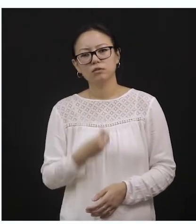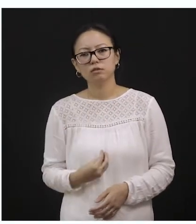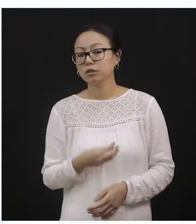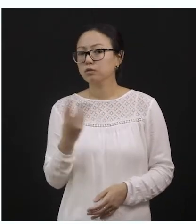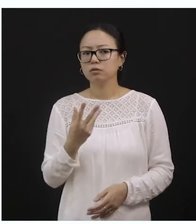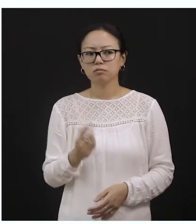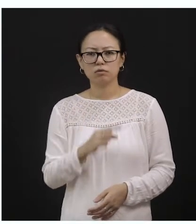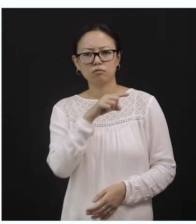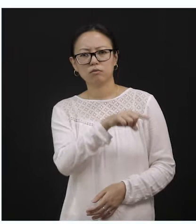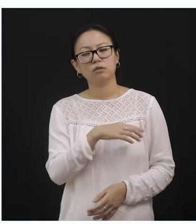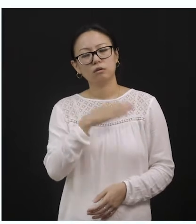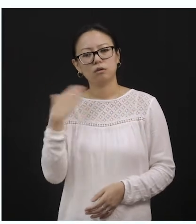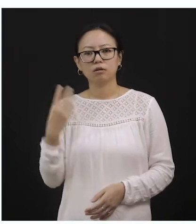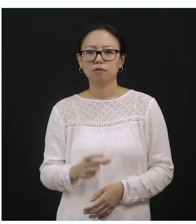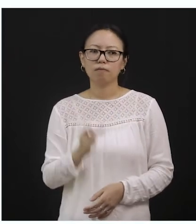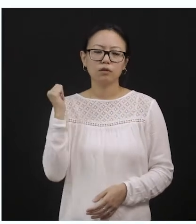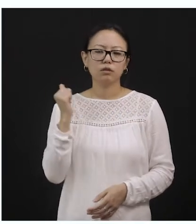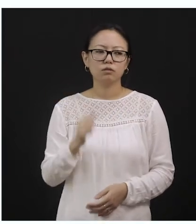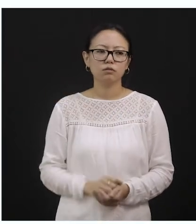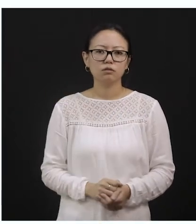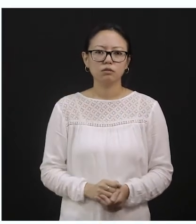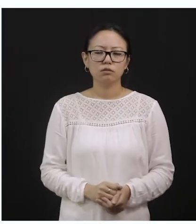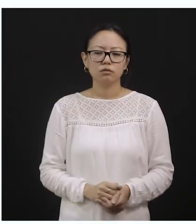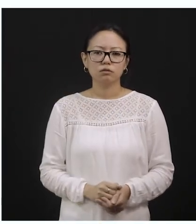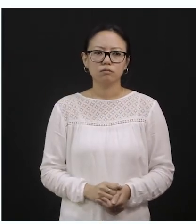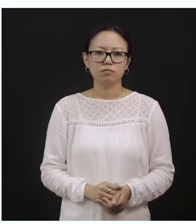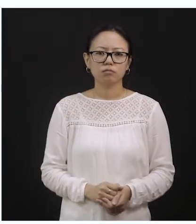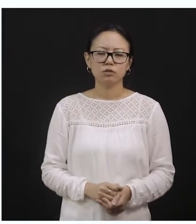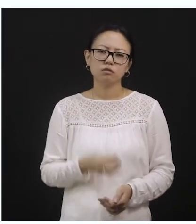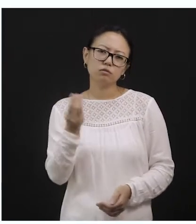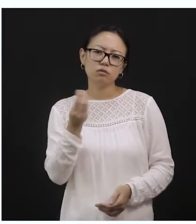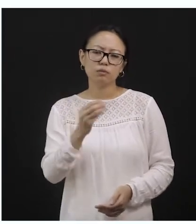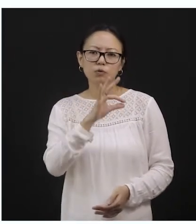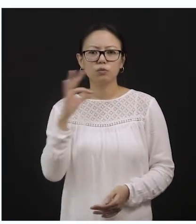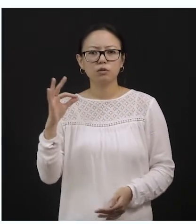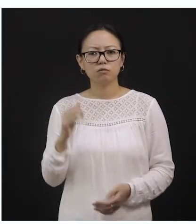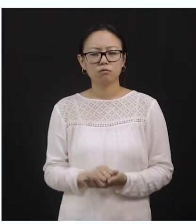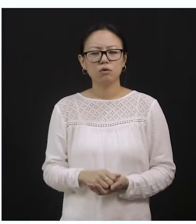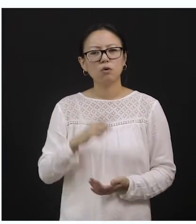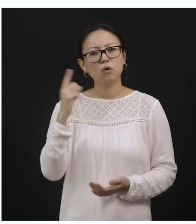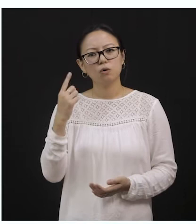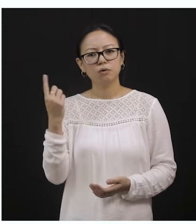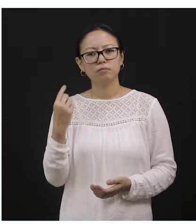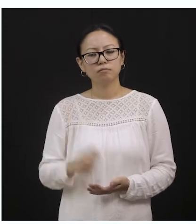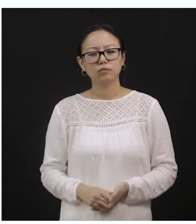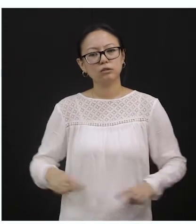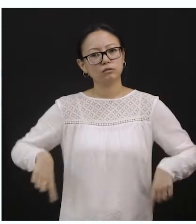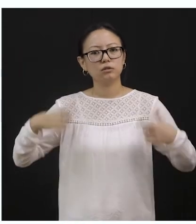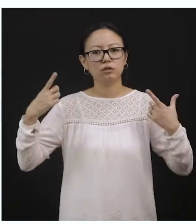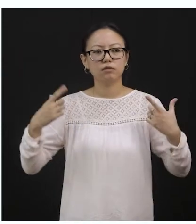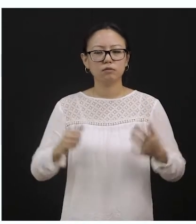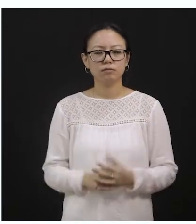they have a very short lifespan and they hardly live for few weeks. Okay, so that is all about